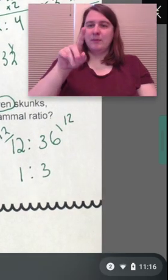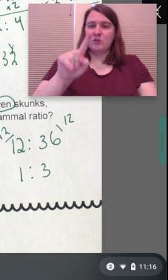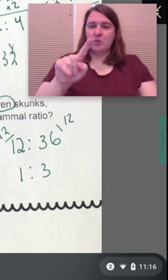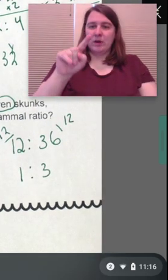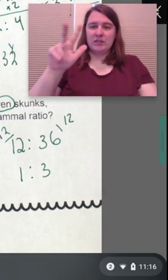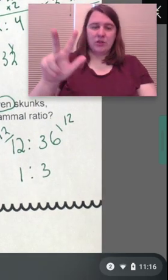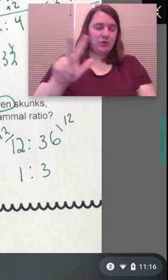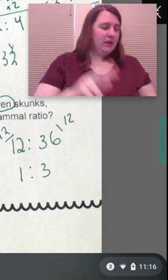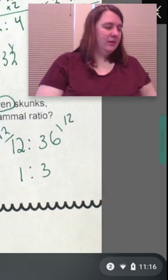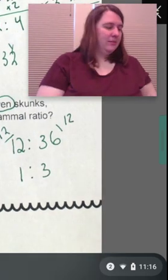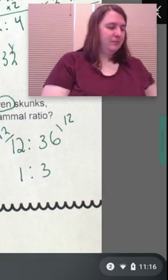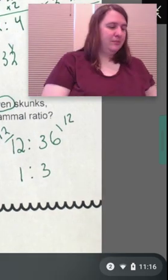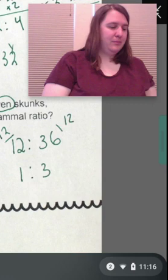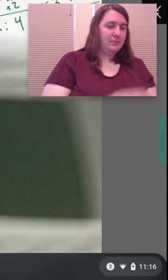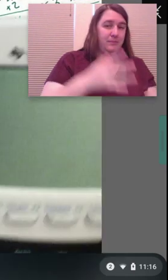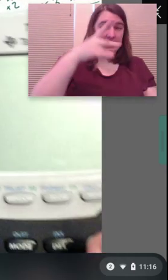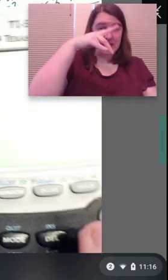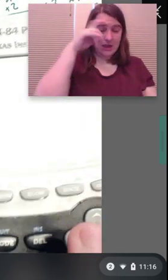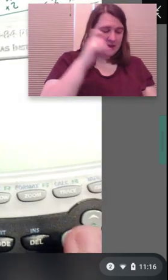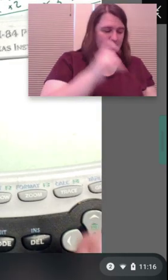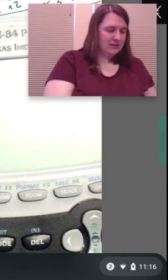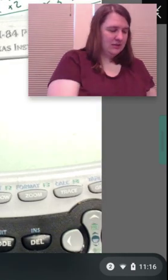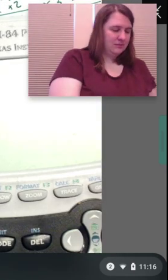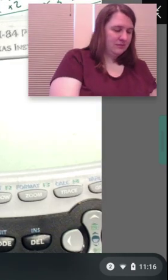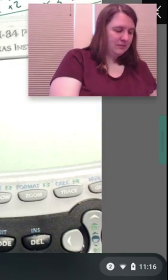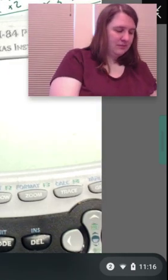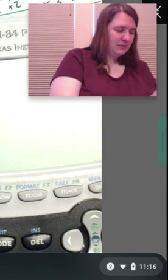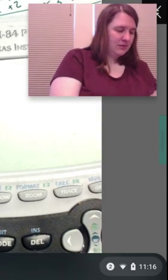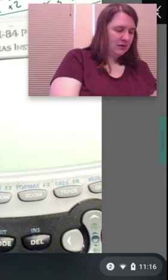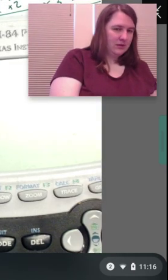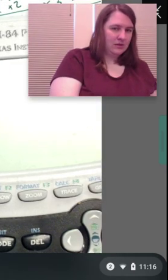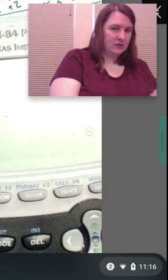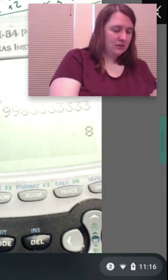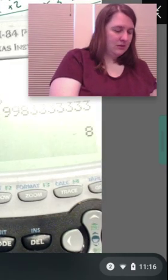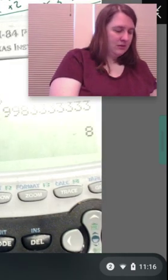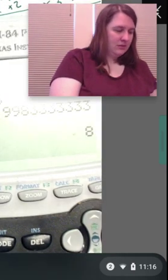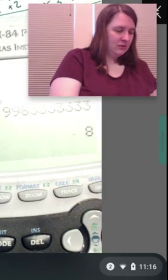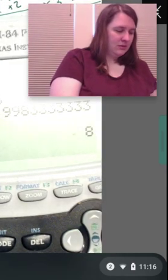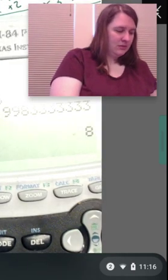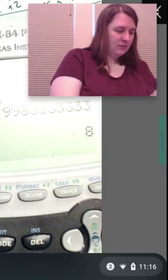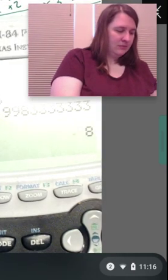Which becomes 1 to 3, because